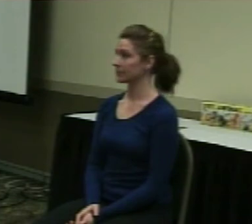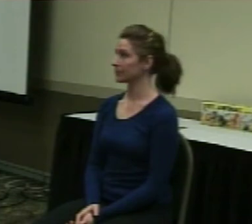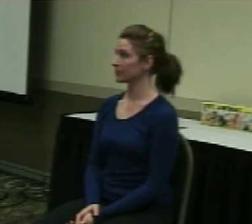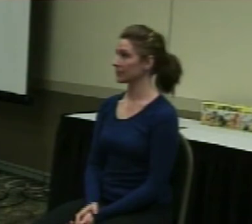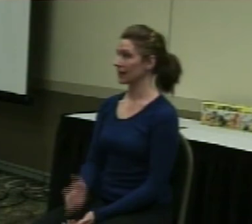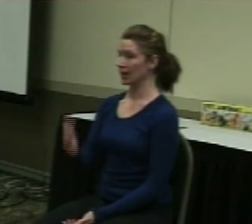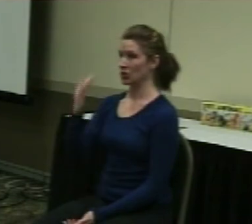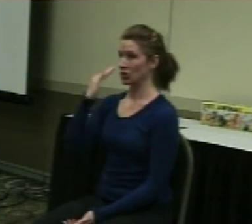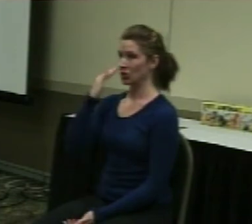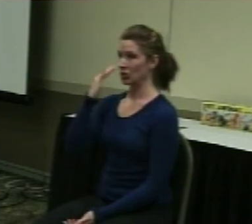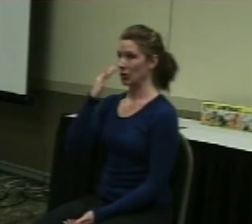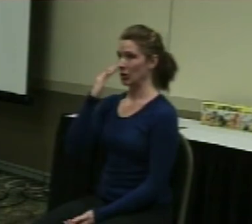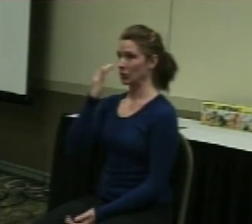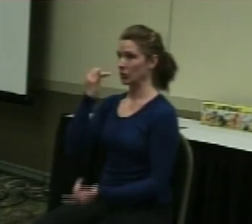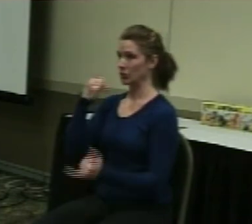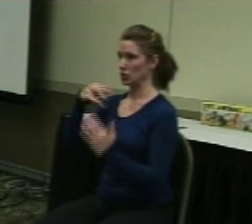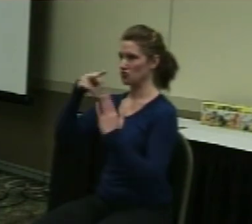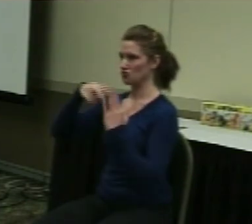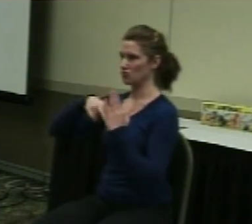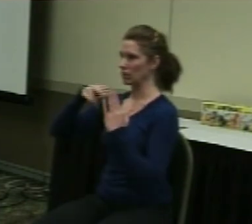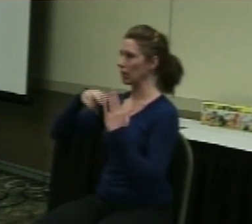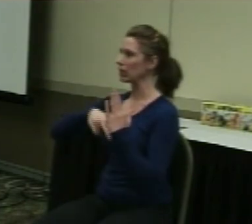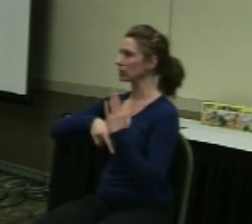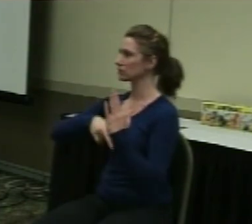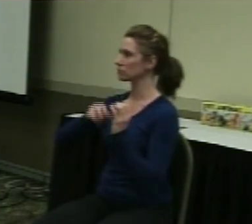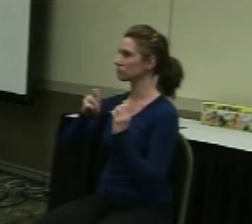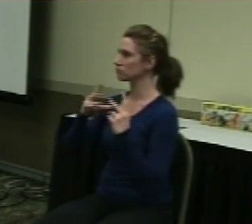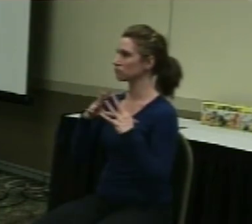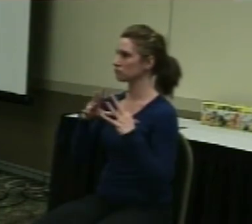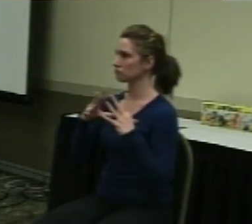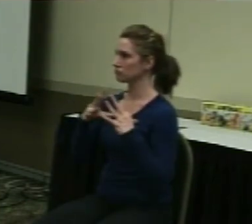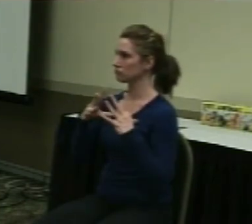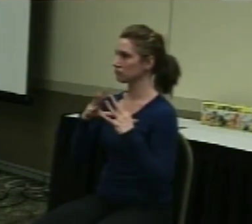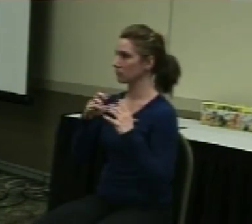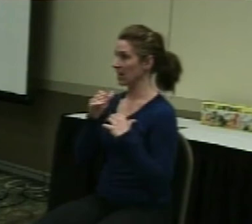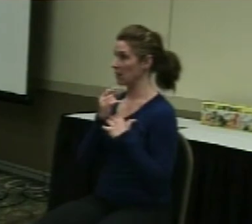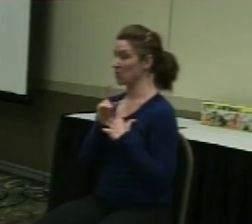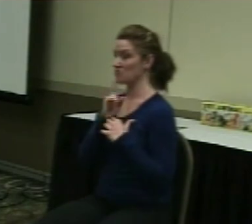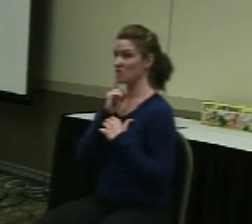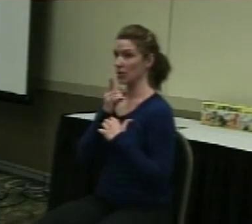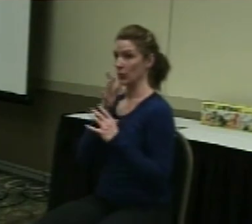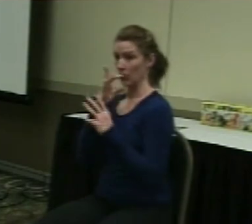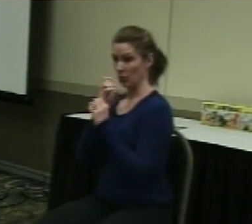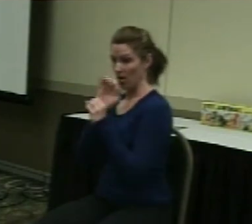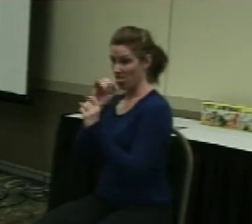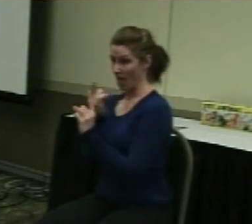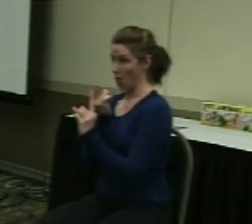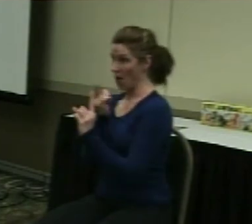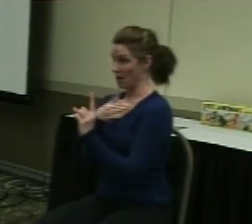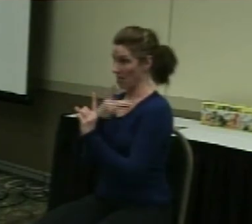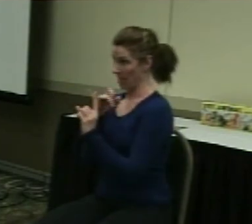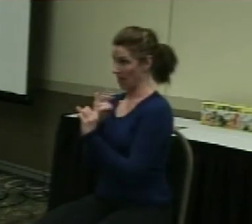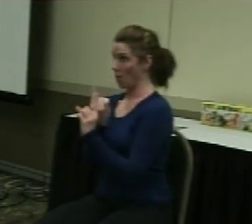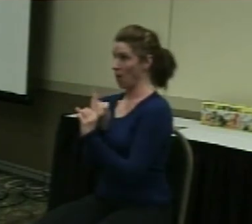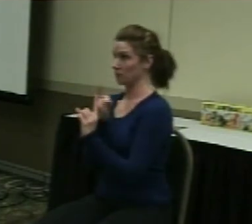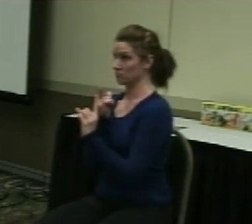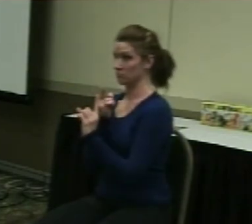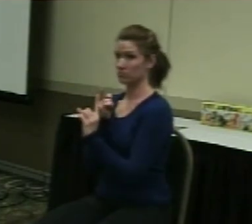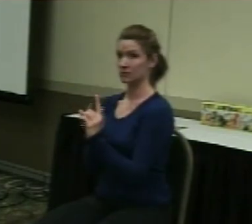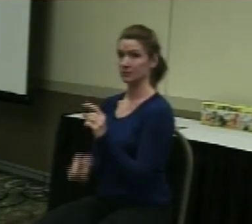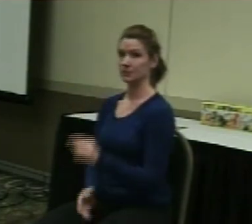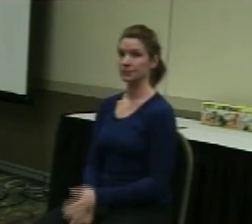I know it's still being circulated. Is there anyone that you like particularly that...